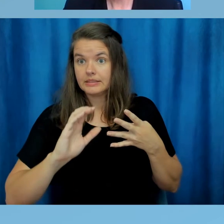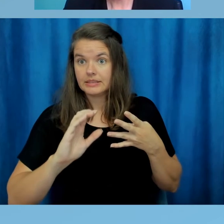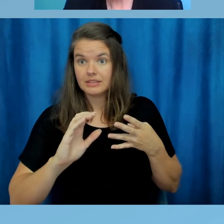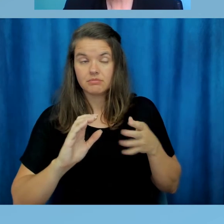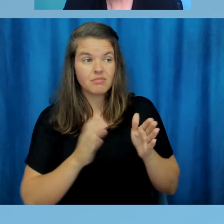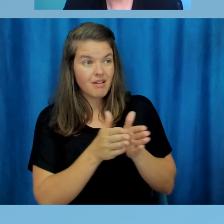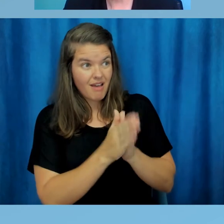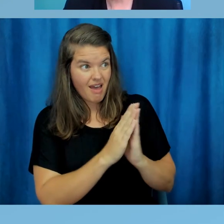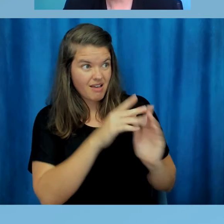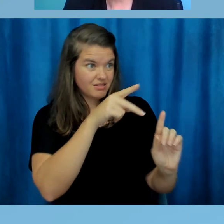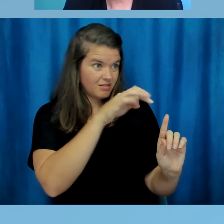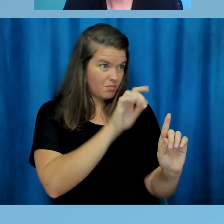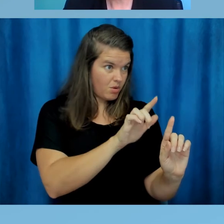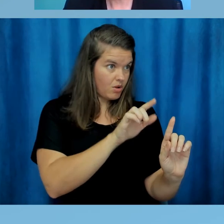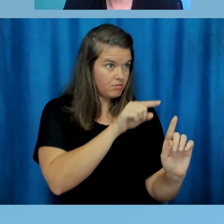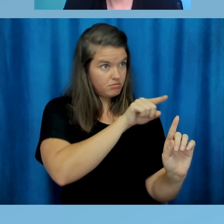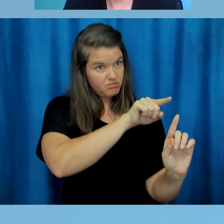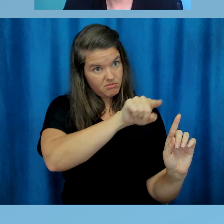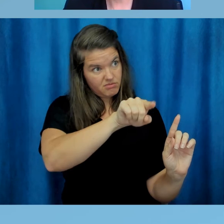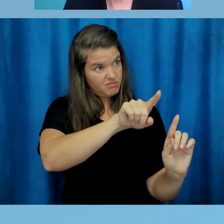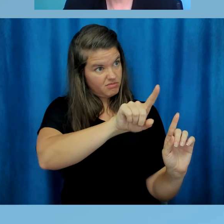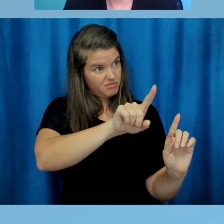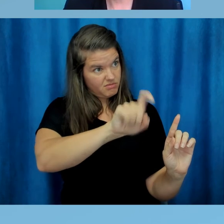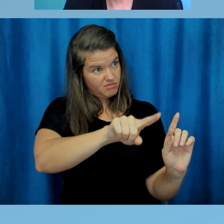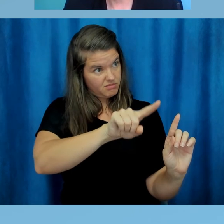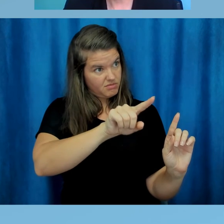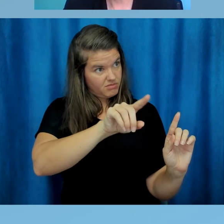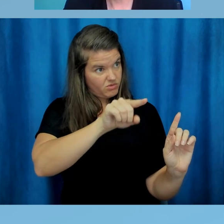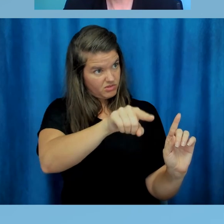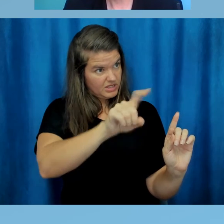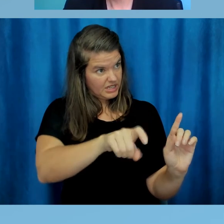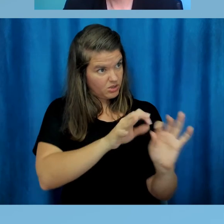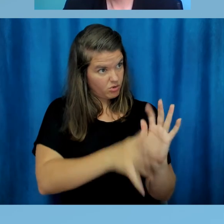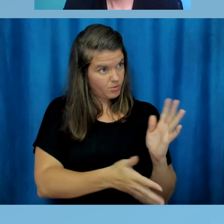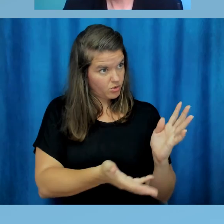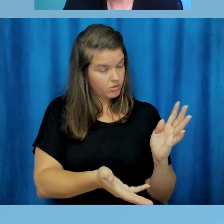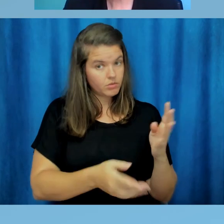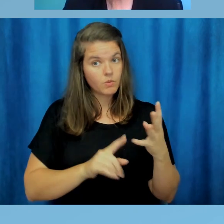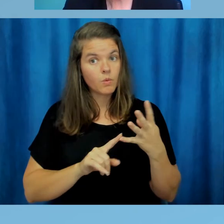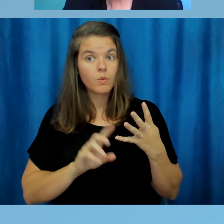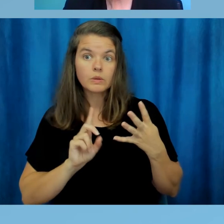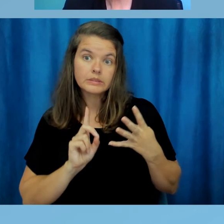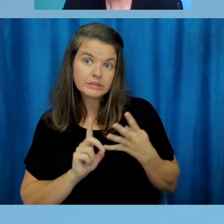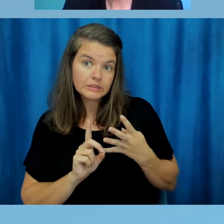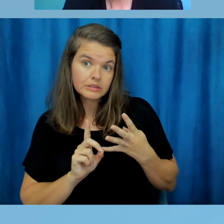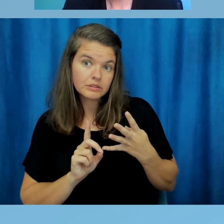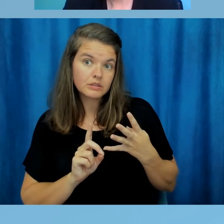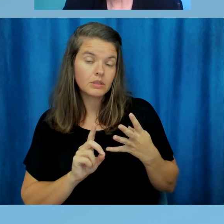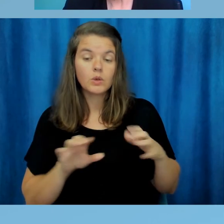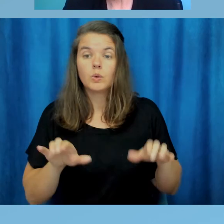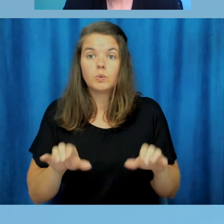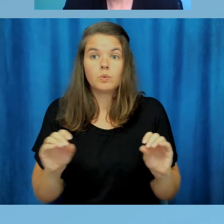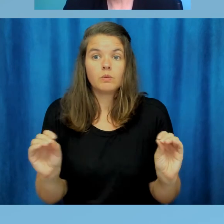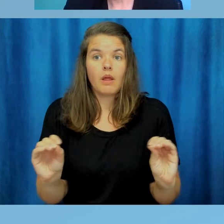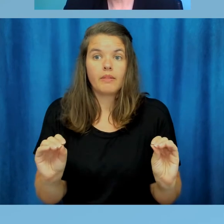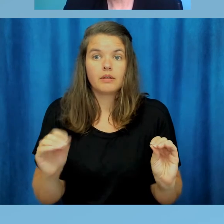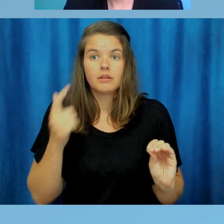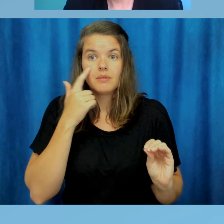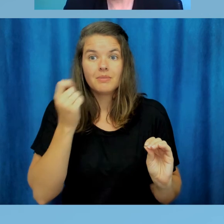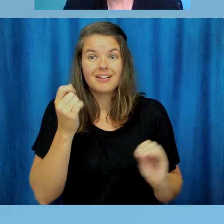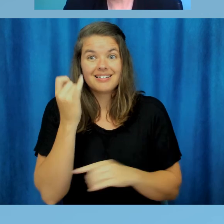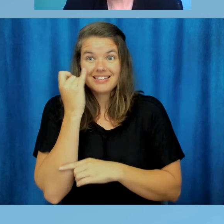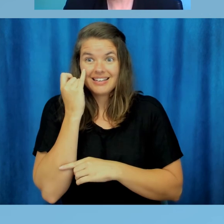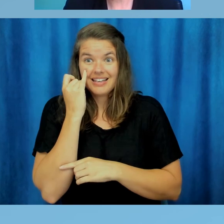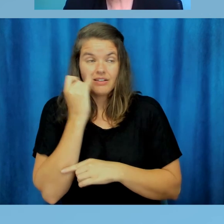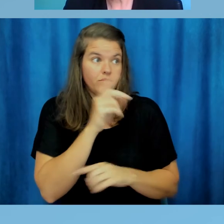C, ask Paul if Diane needs an interpreter. Or D, do nothing because